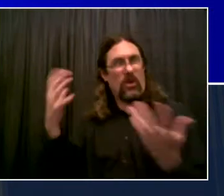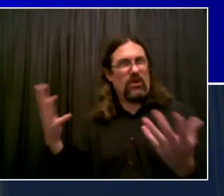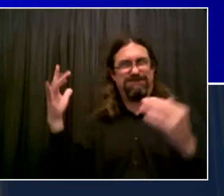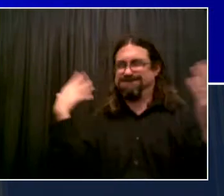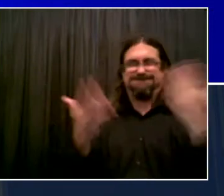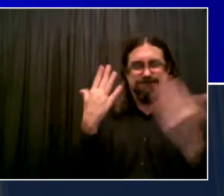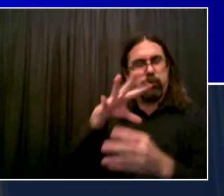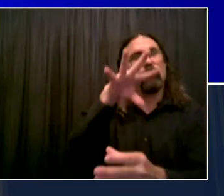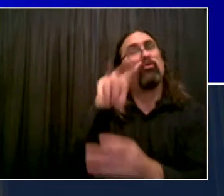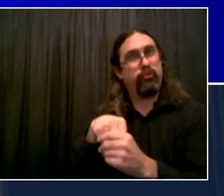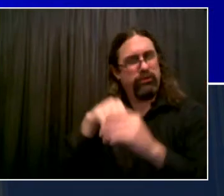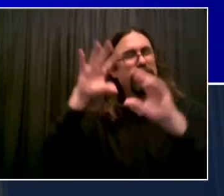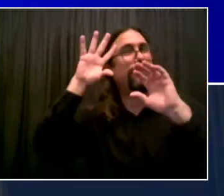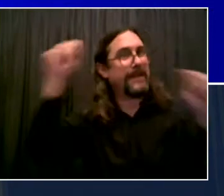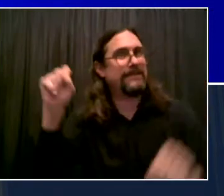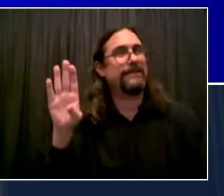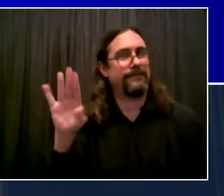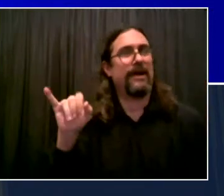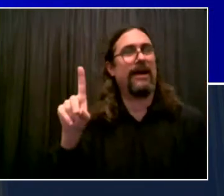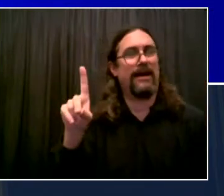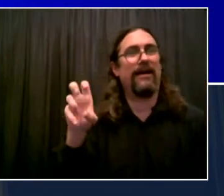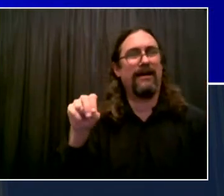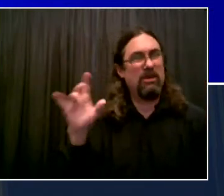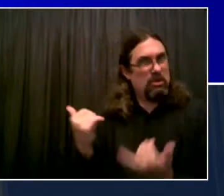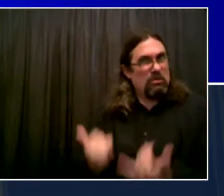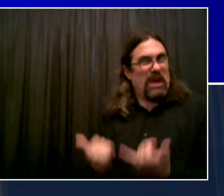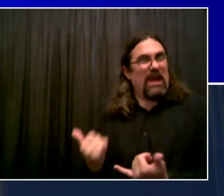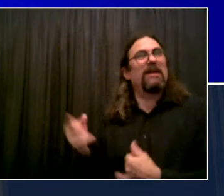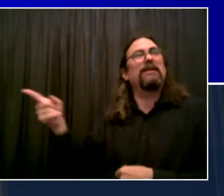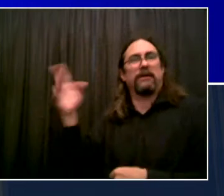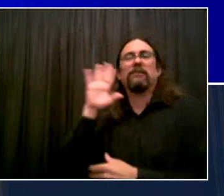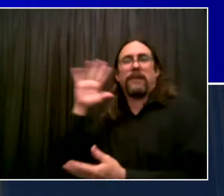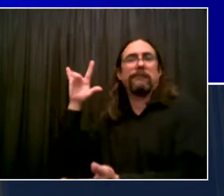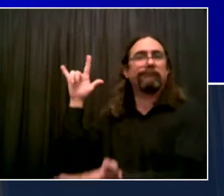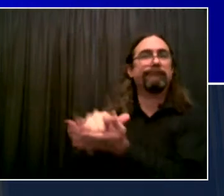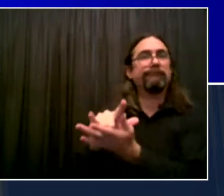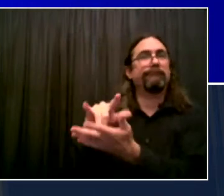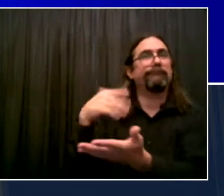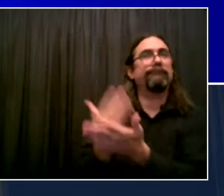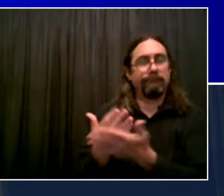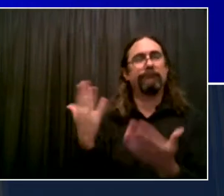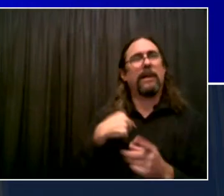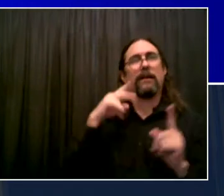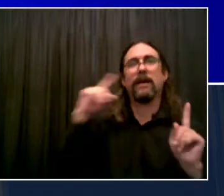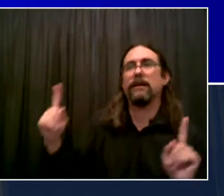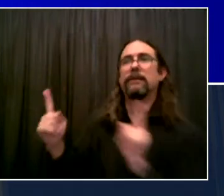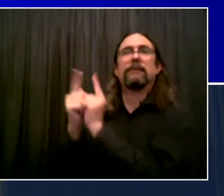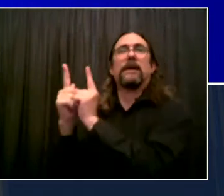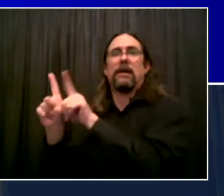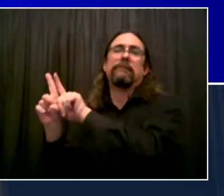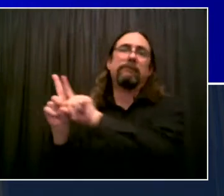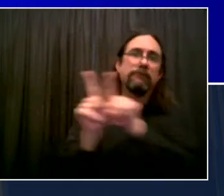crisis, but also what he's doing on infrastructure, which we're going to benefit from so much. Really important moment on so many